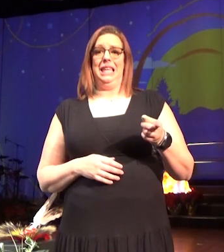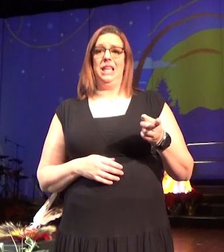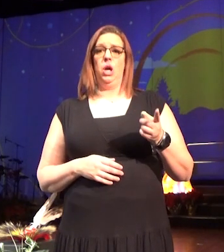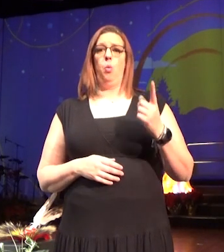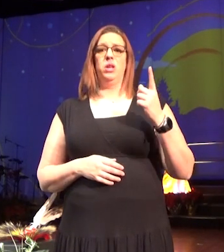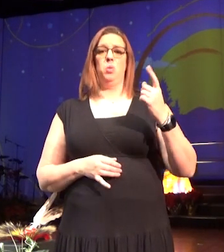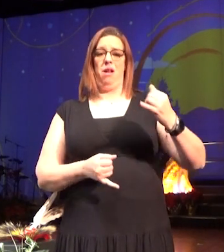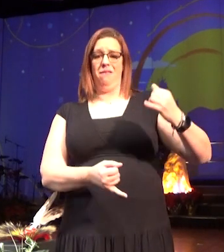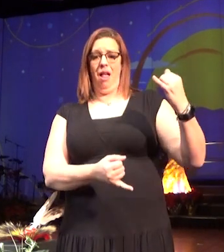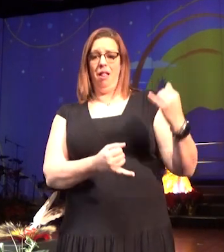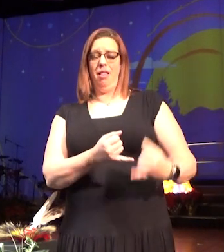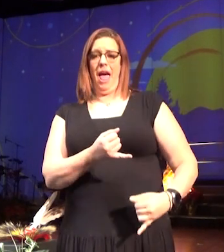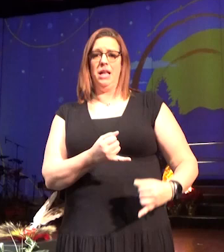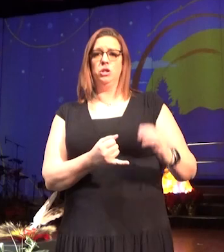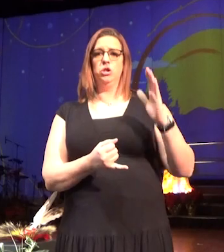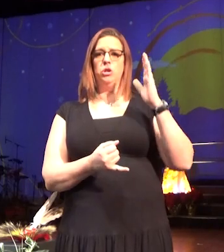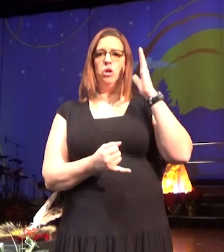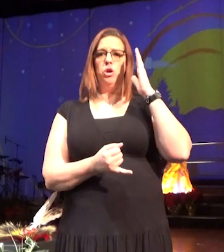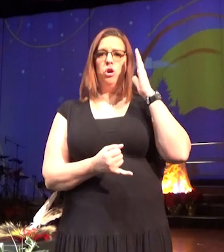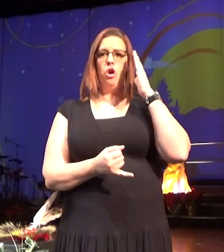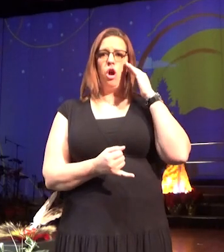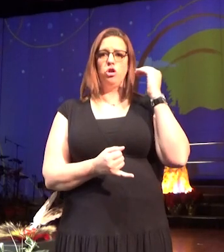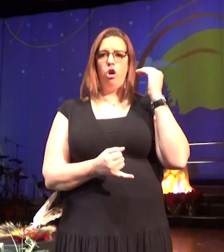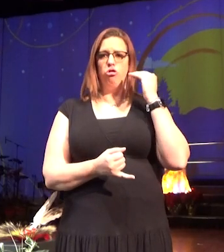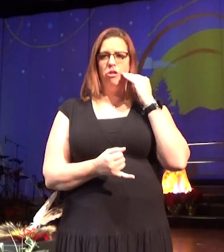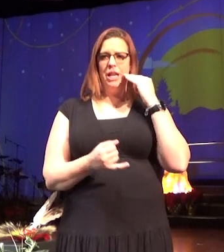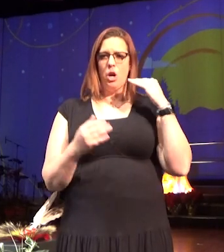the last Korean War veterans back home.